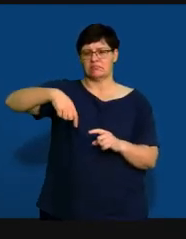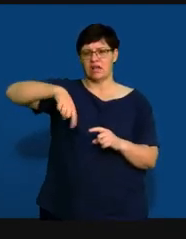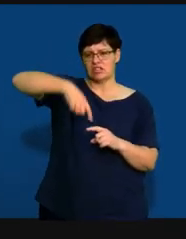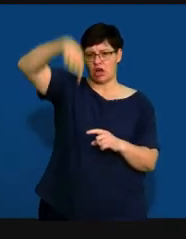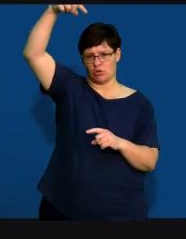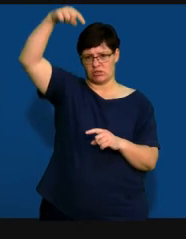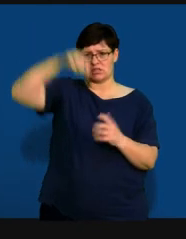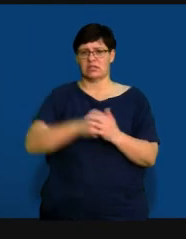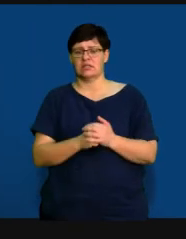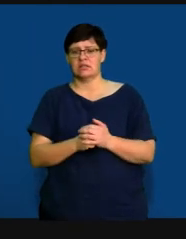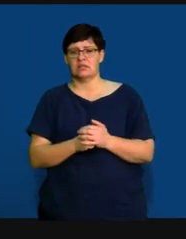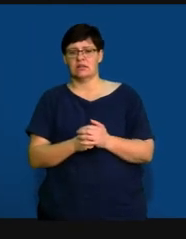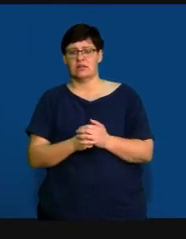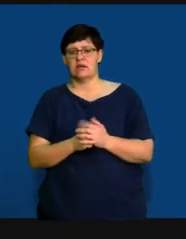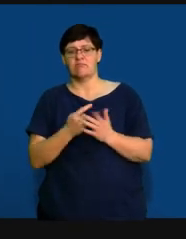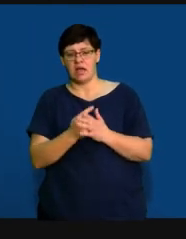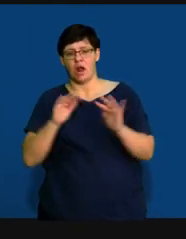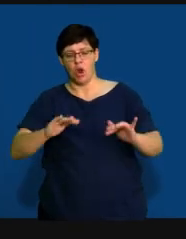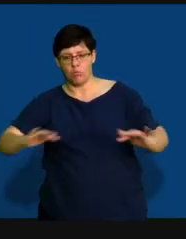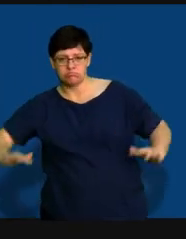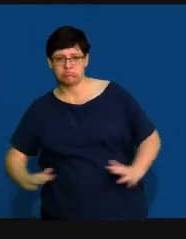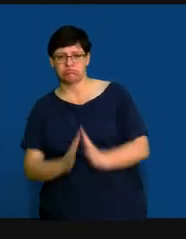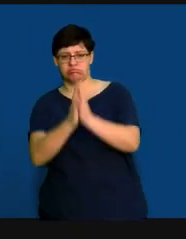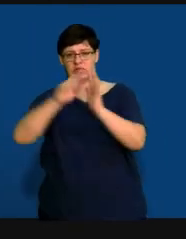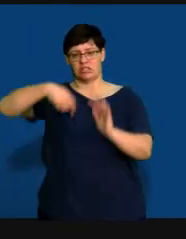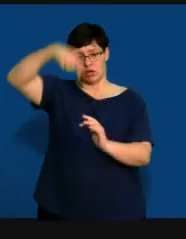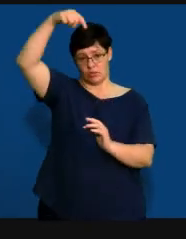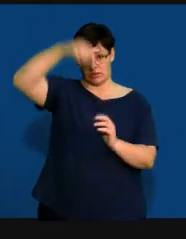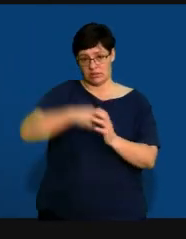these constitute your low-pressure systems.